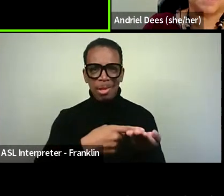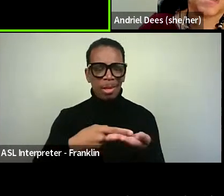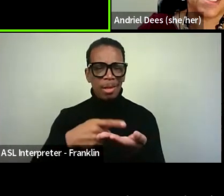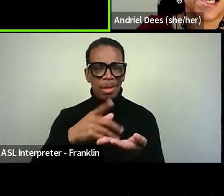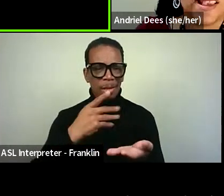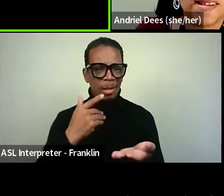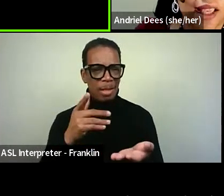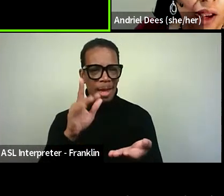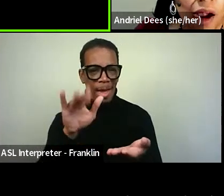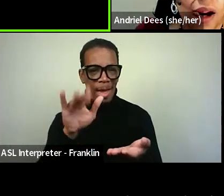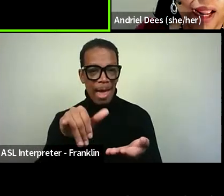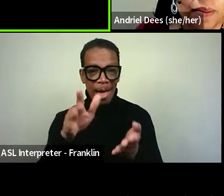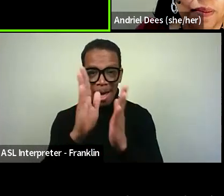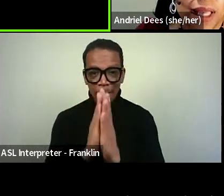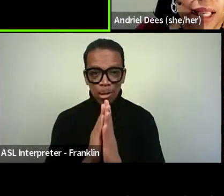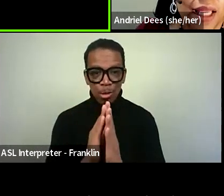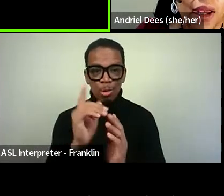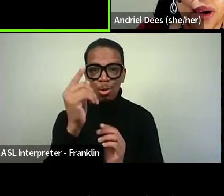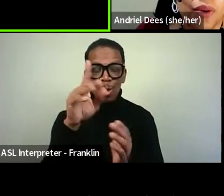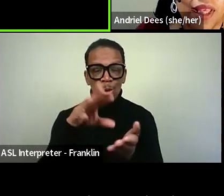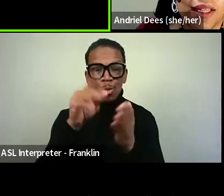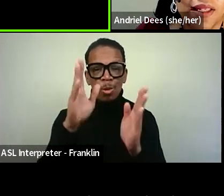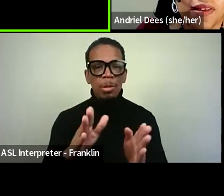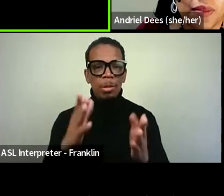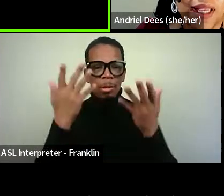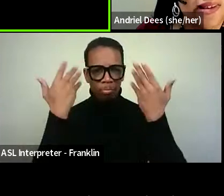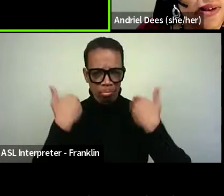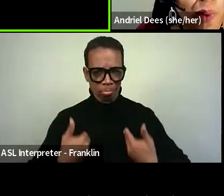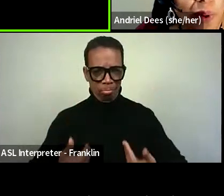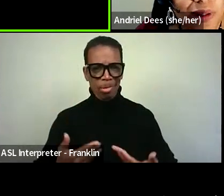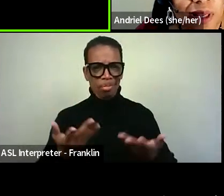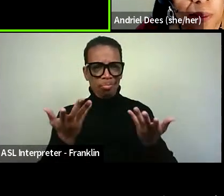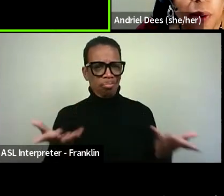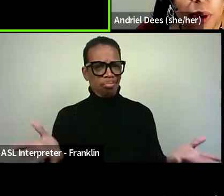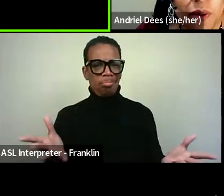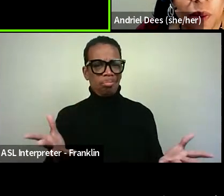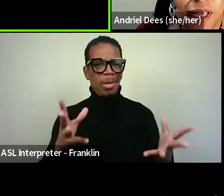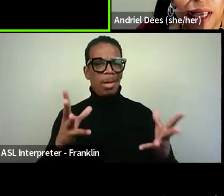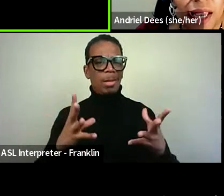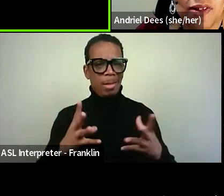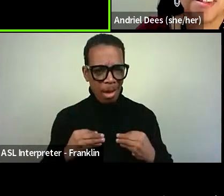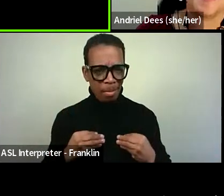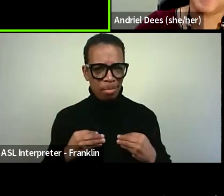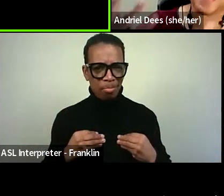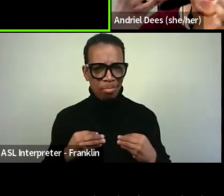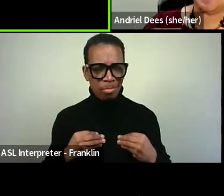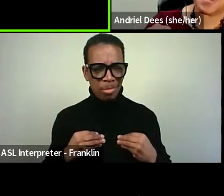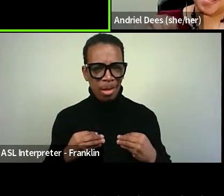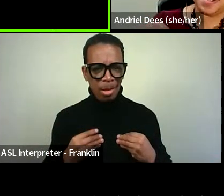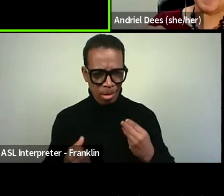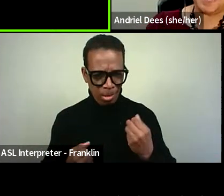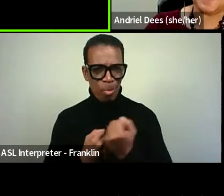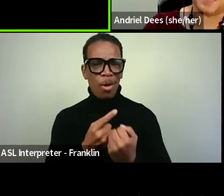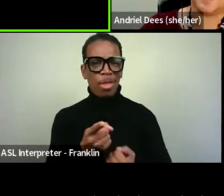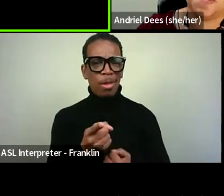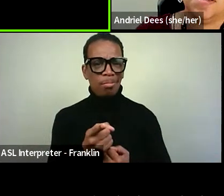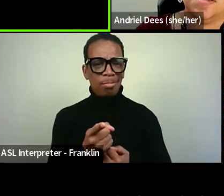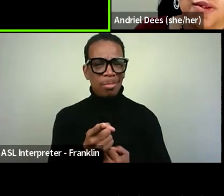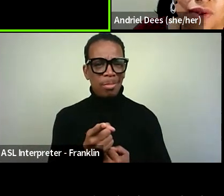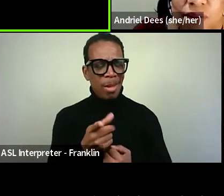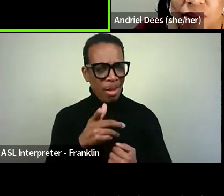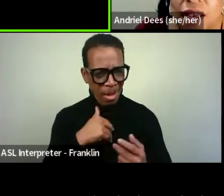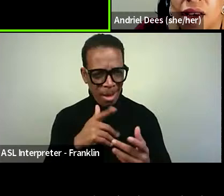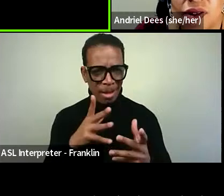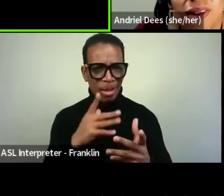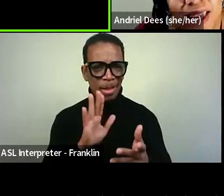student come in as they are and be who they need to be, and support them however we can, so that they can speak their piece, they can speak